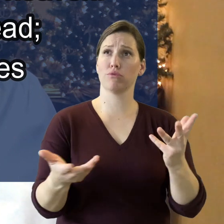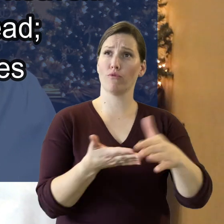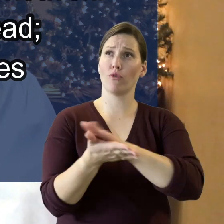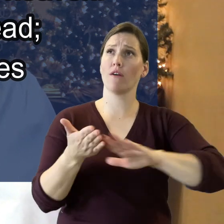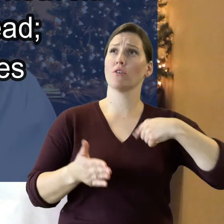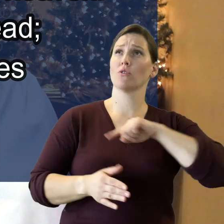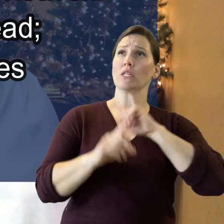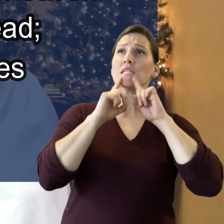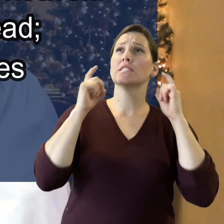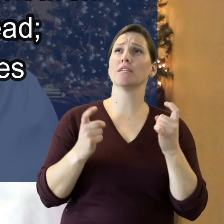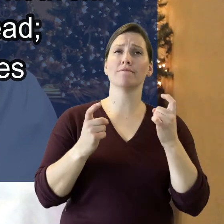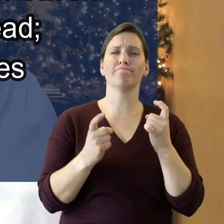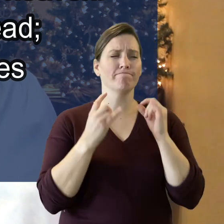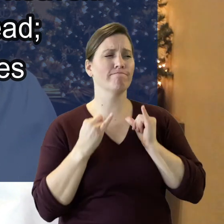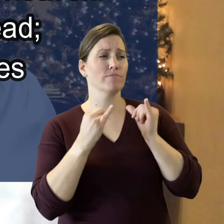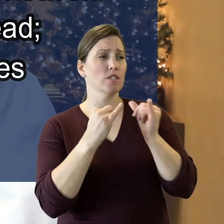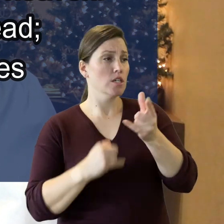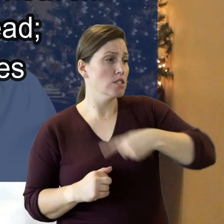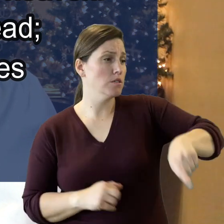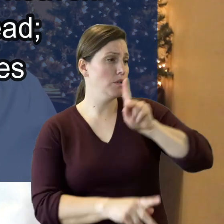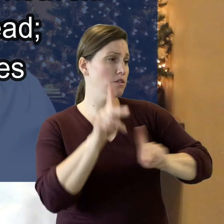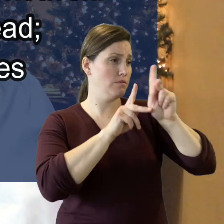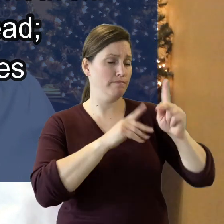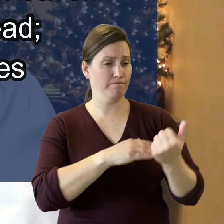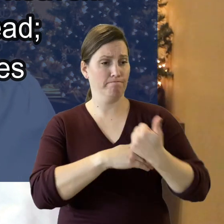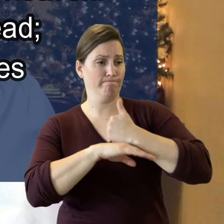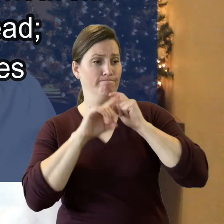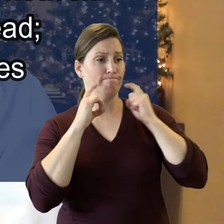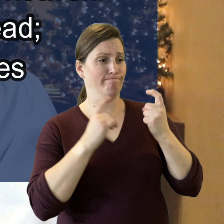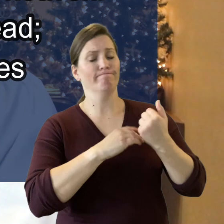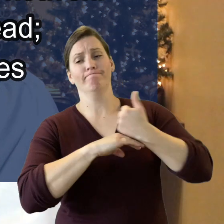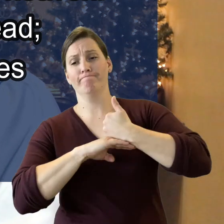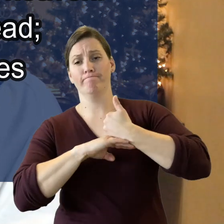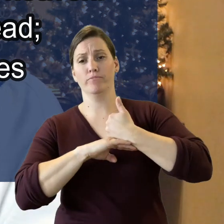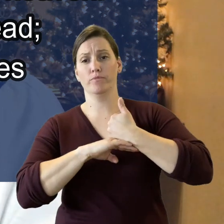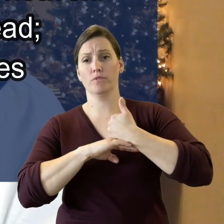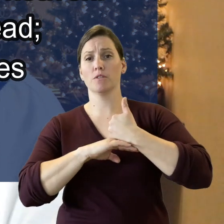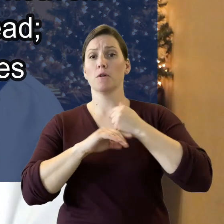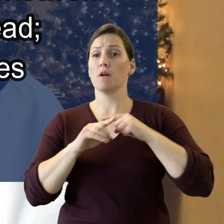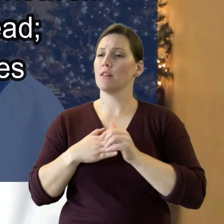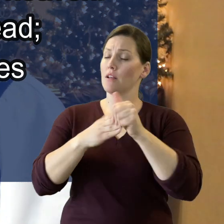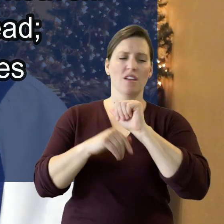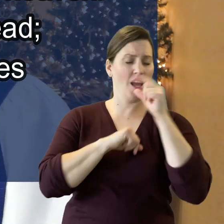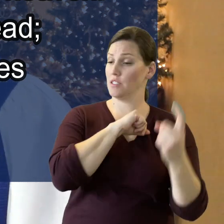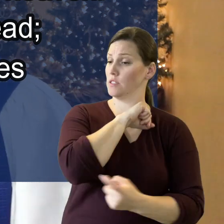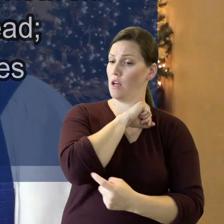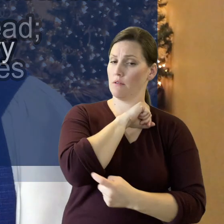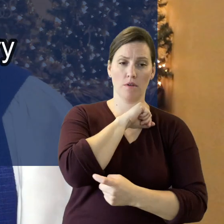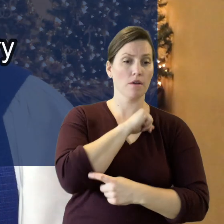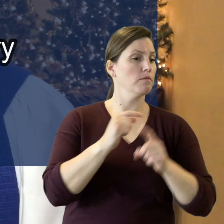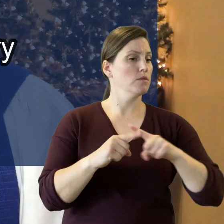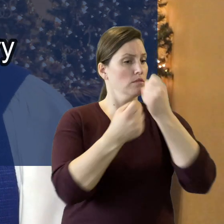this day our daily bread. And forgive us our trespasses, as we forgive those who trespass against